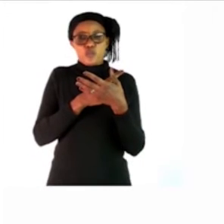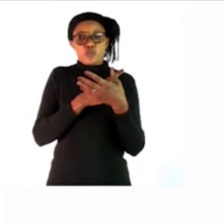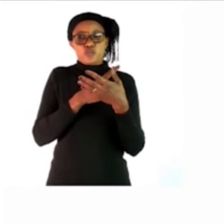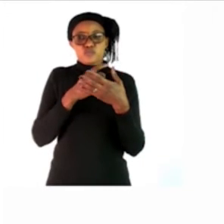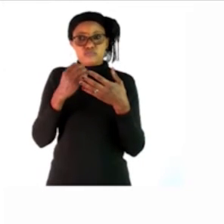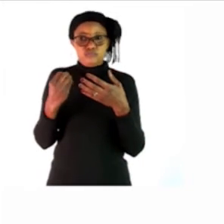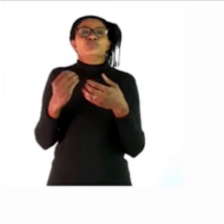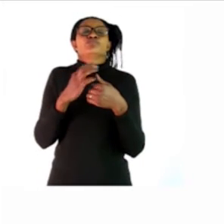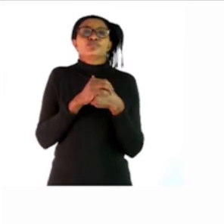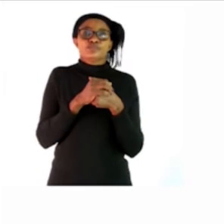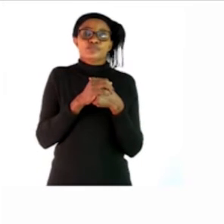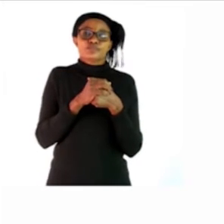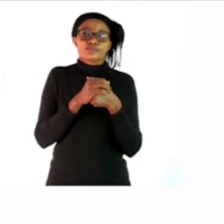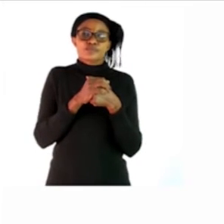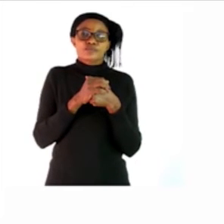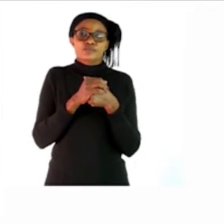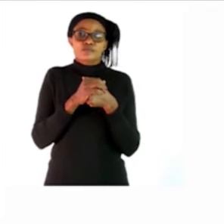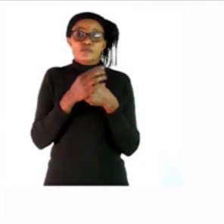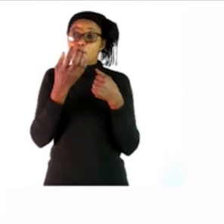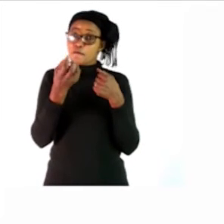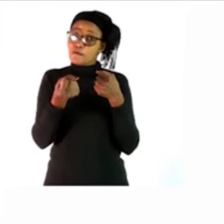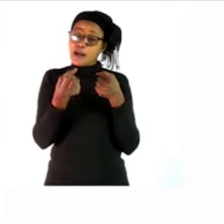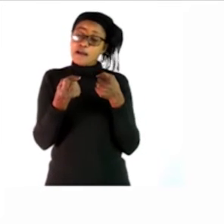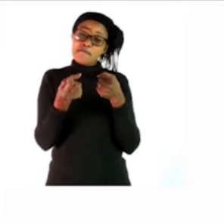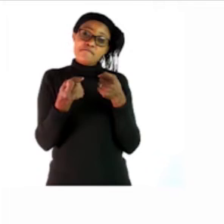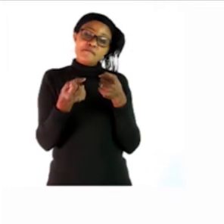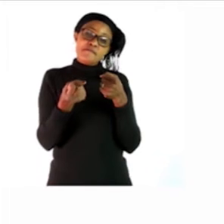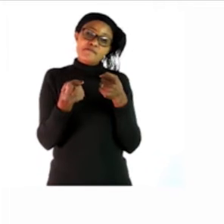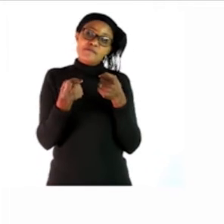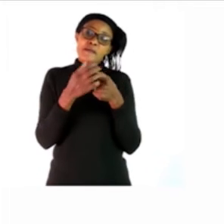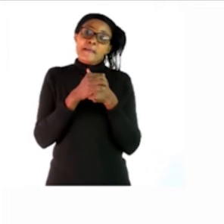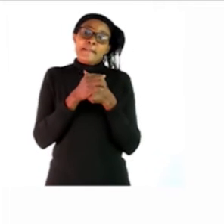10. Are you all at page 10?